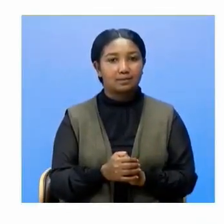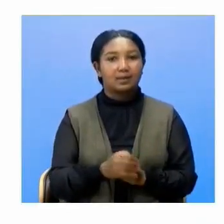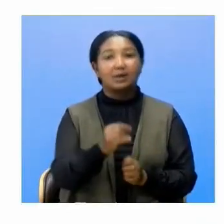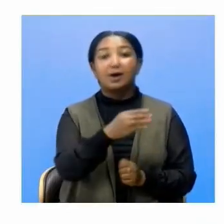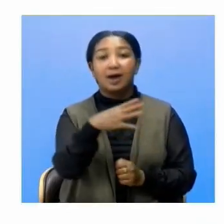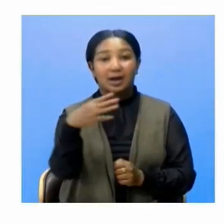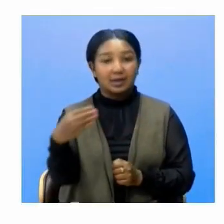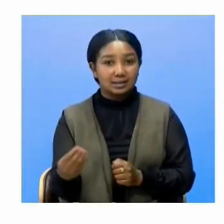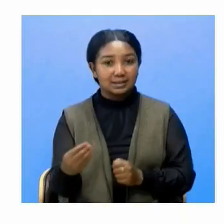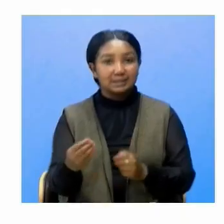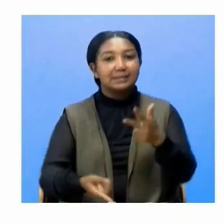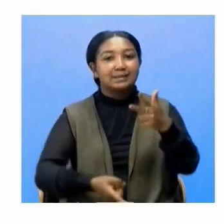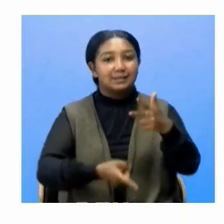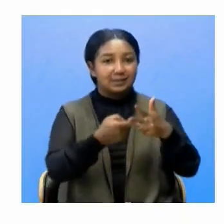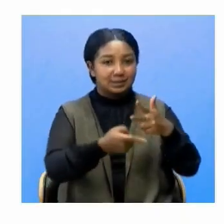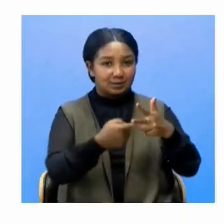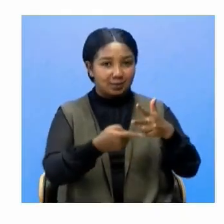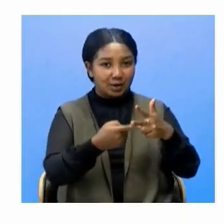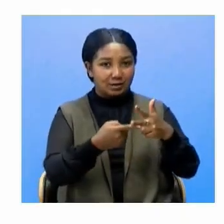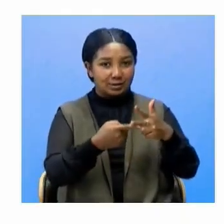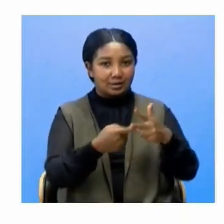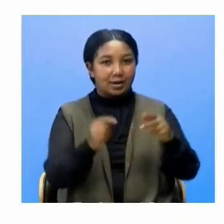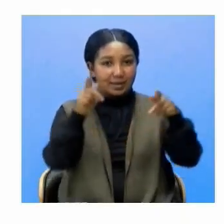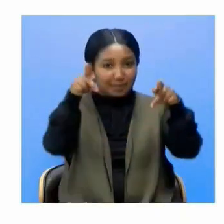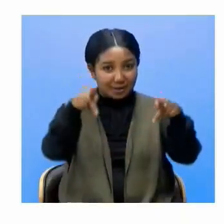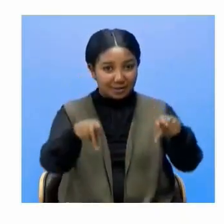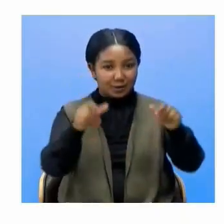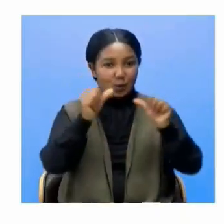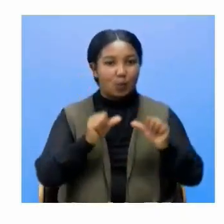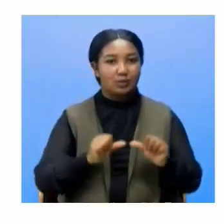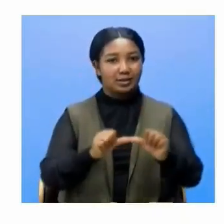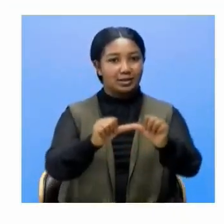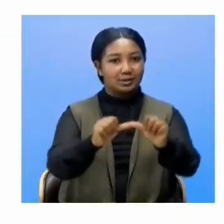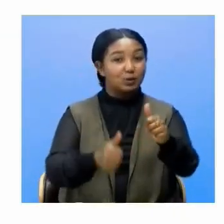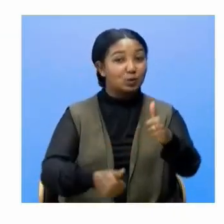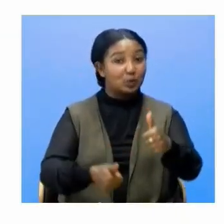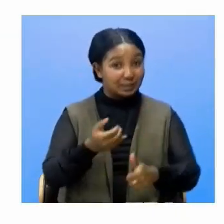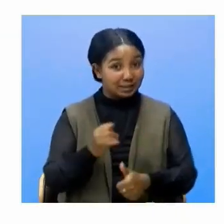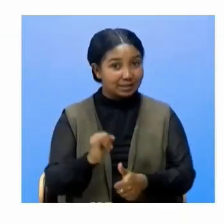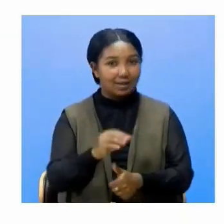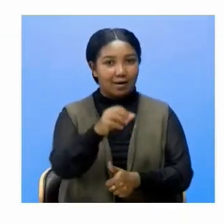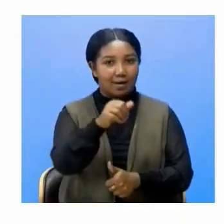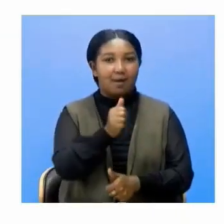And the third one was the present continuous, which is